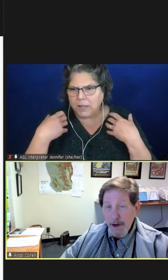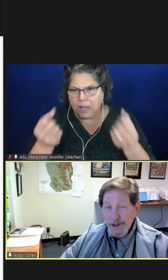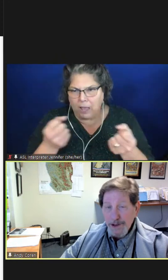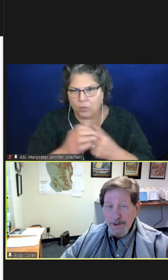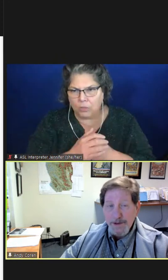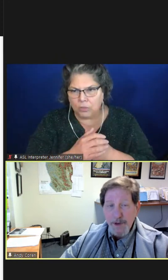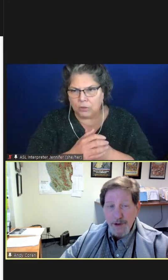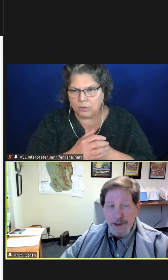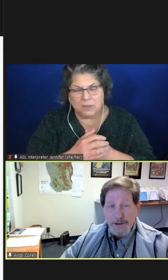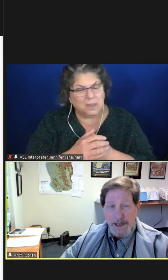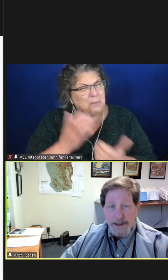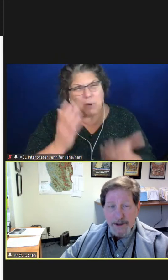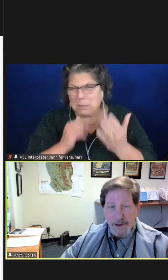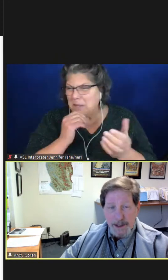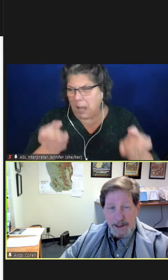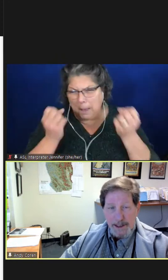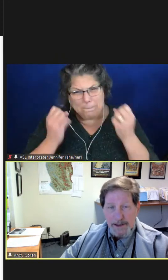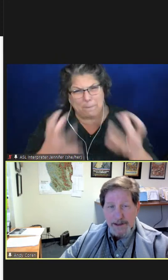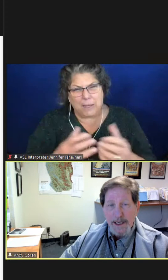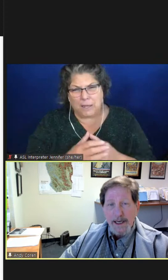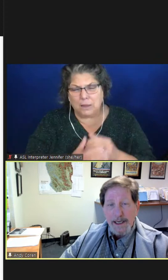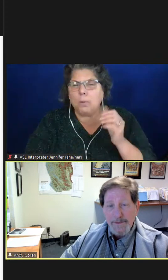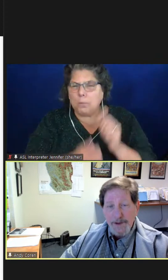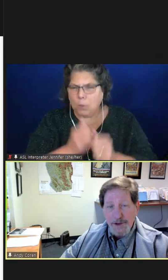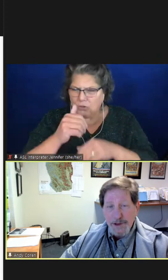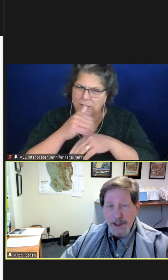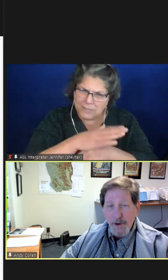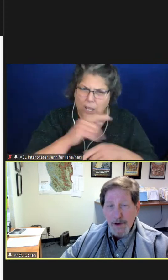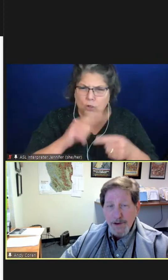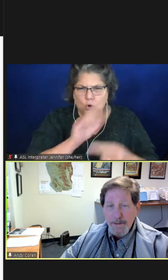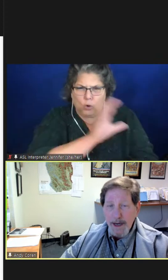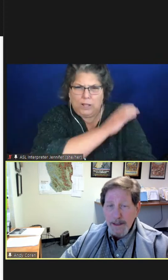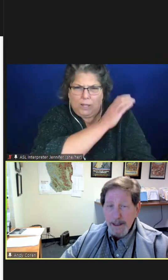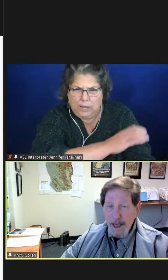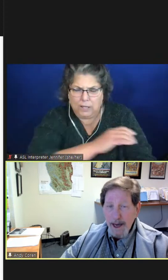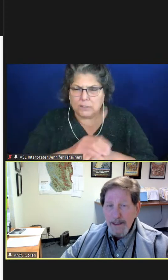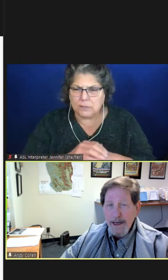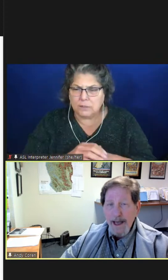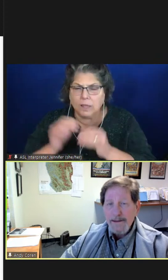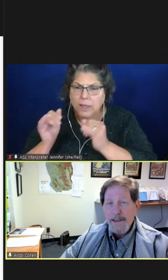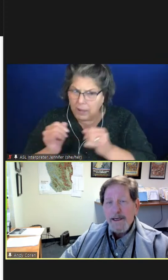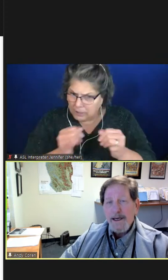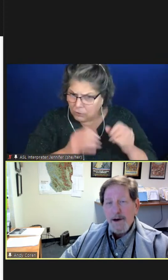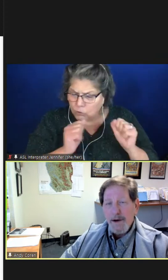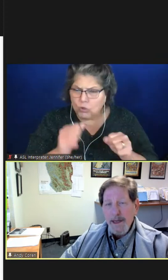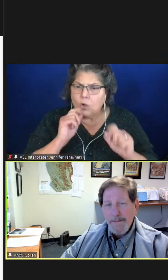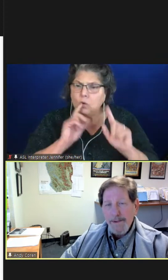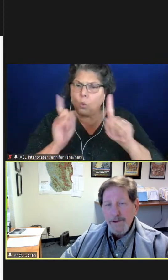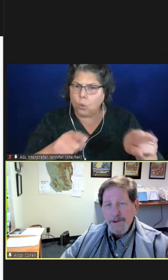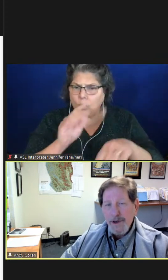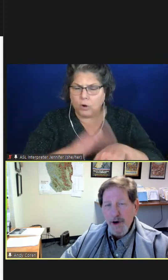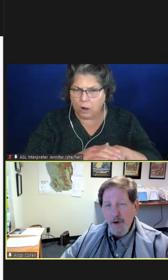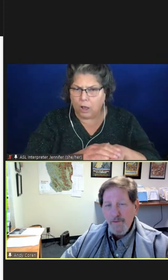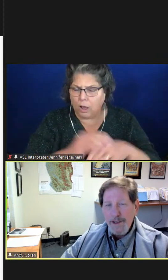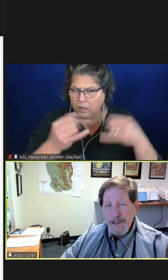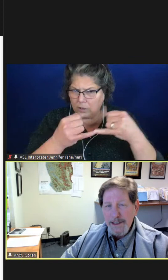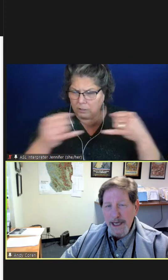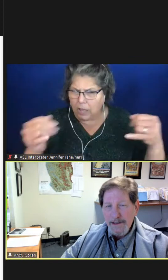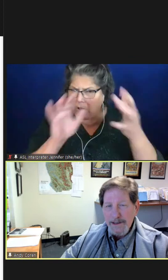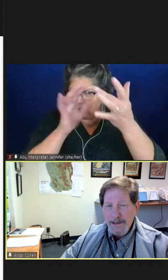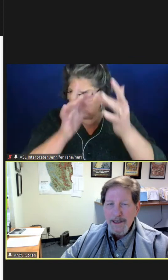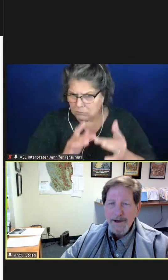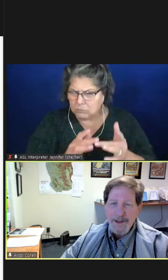won't be large numbers, mostly directed toward the clinics. Individuals can order them online at all capitals,